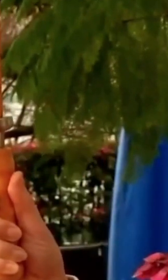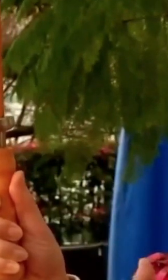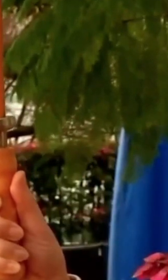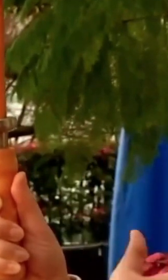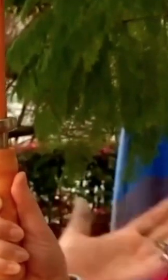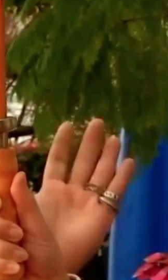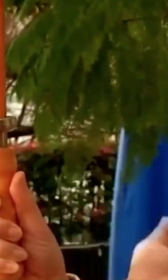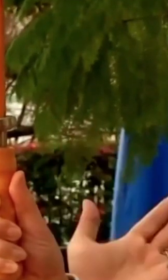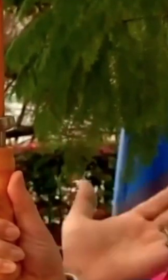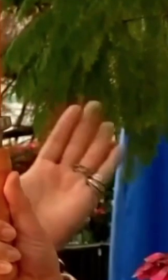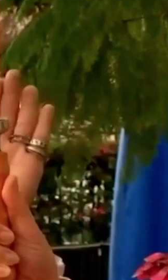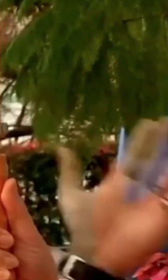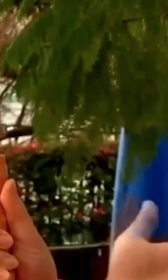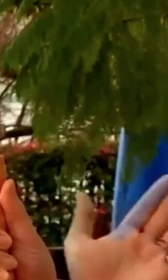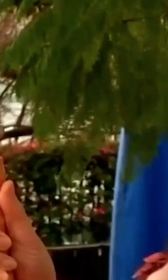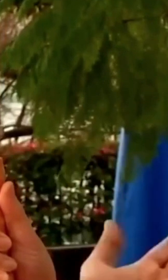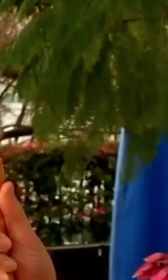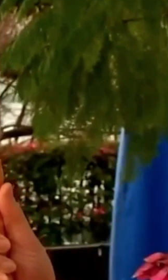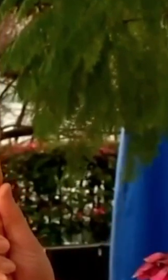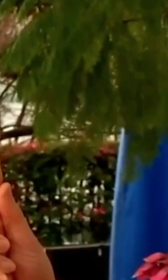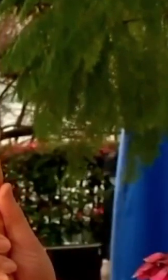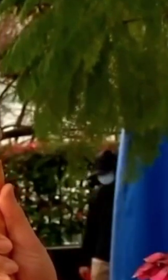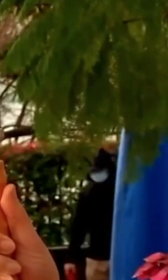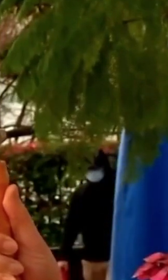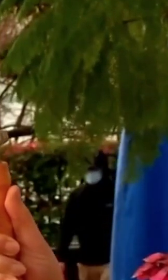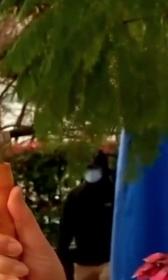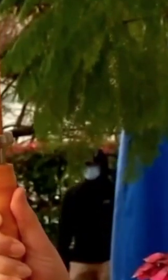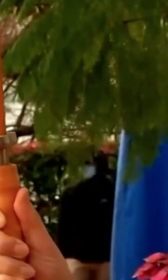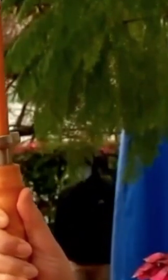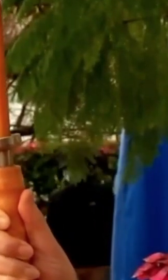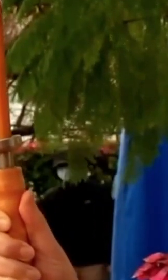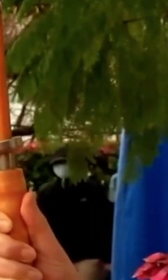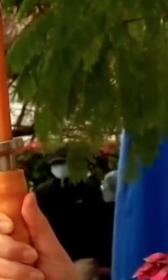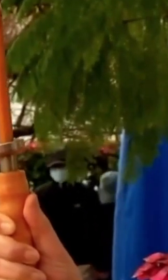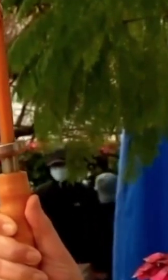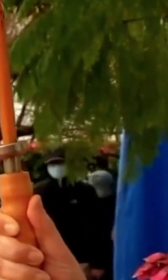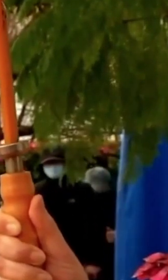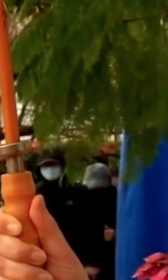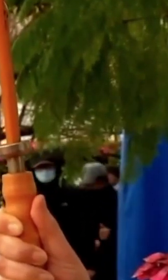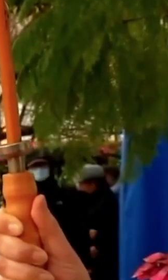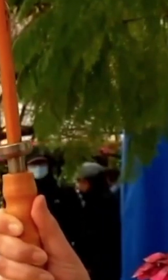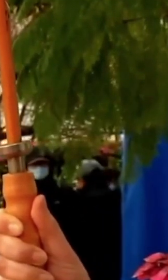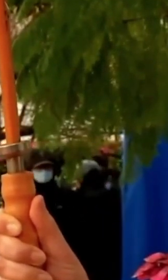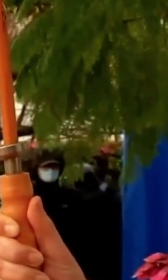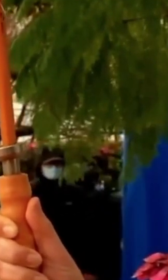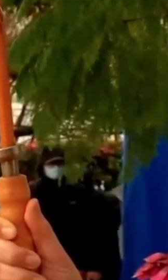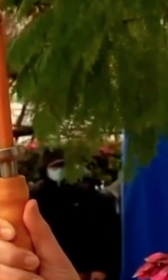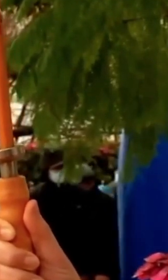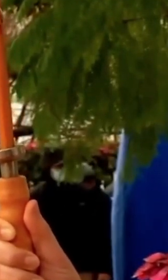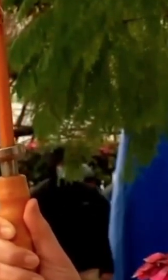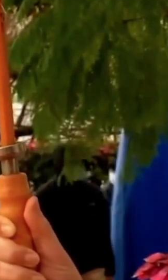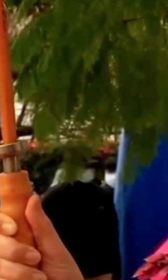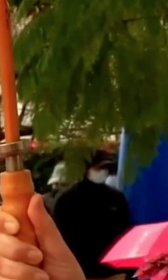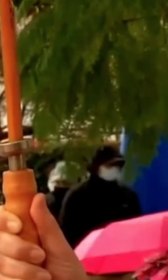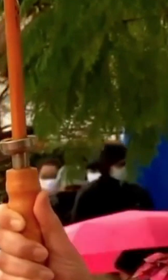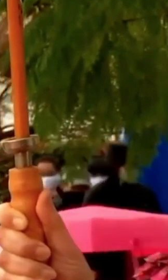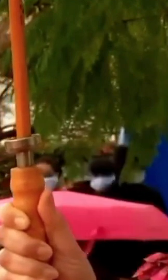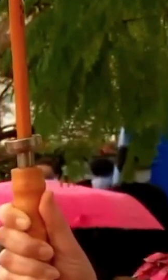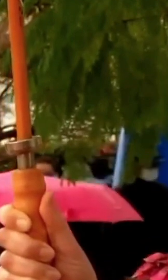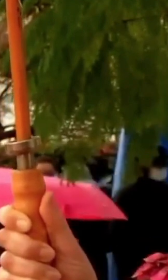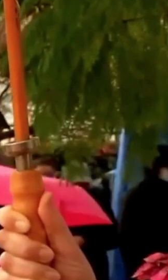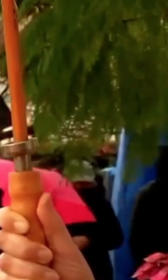how we ended up being the only black psych hospital in Los Angeles. So that's kind of our story. That's who we are at our core,